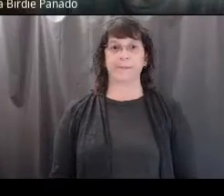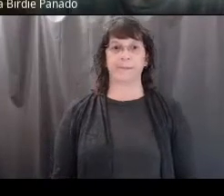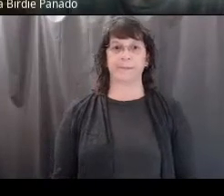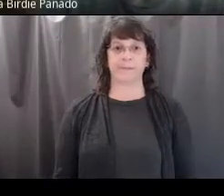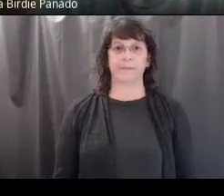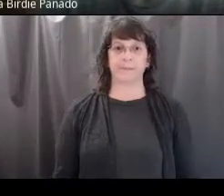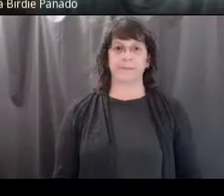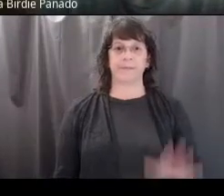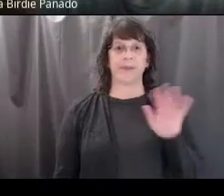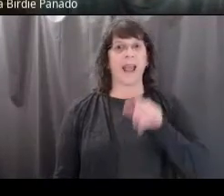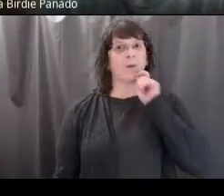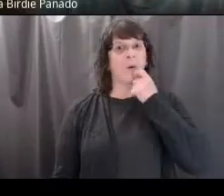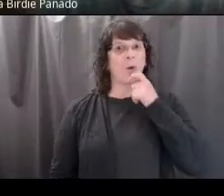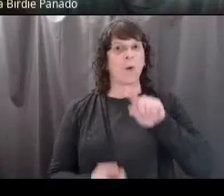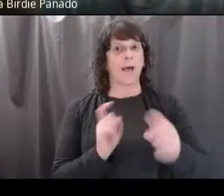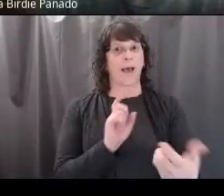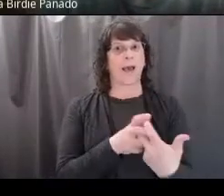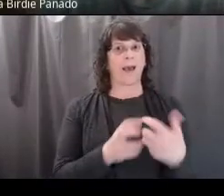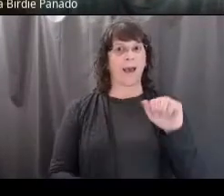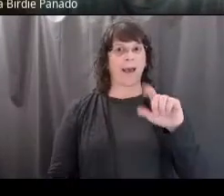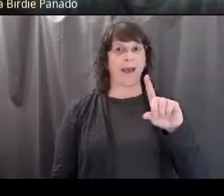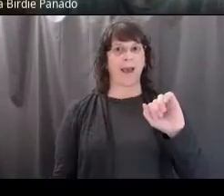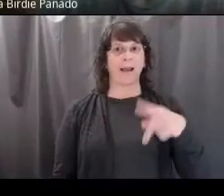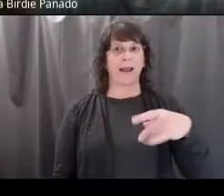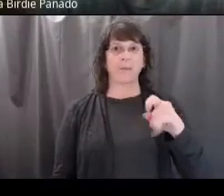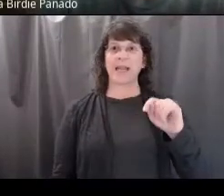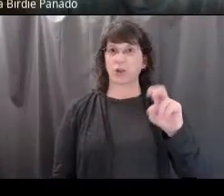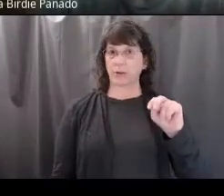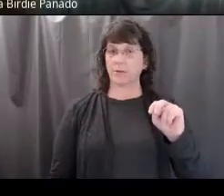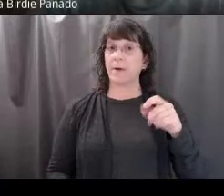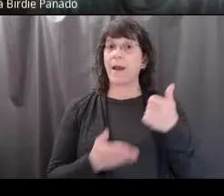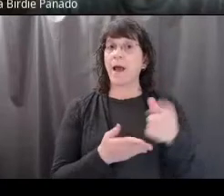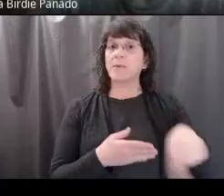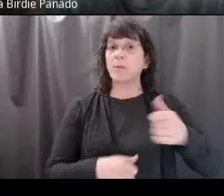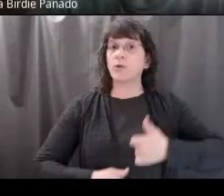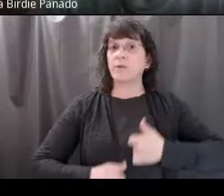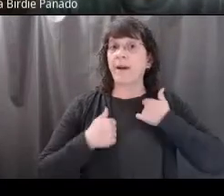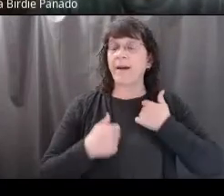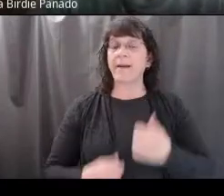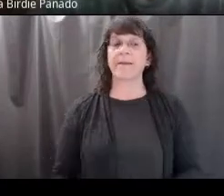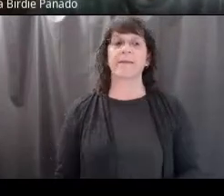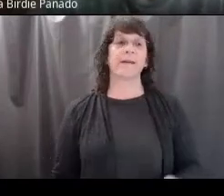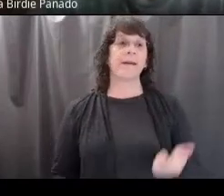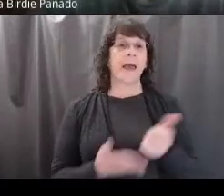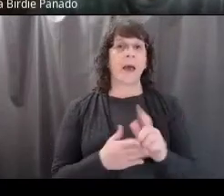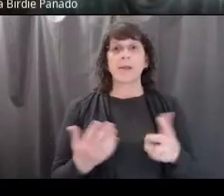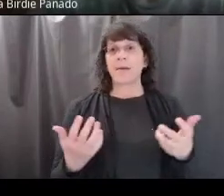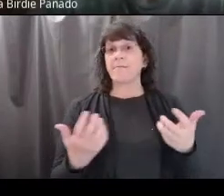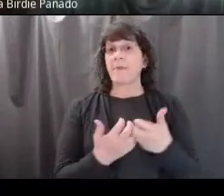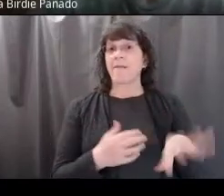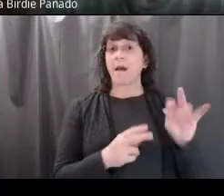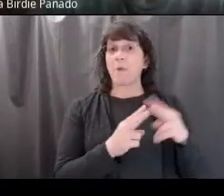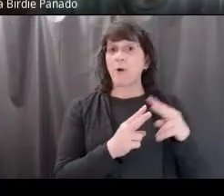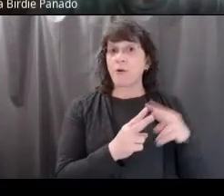So this is a pretty cool adaptation. This helps them to survive and to mate with a